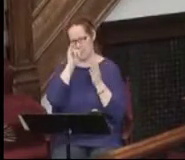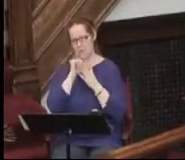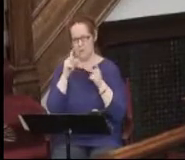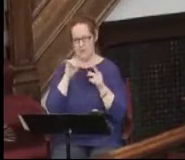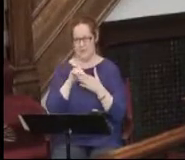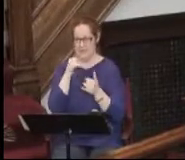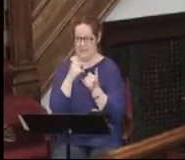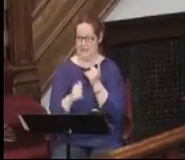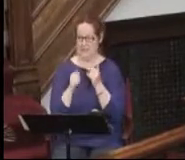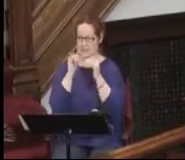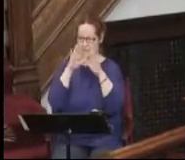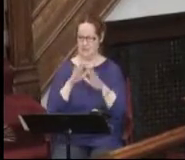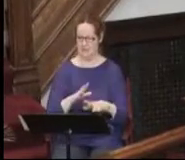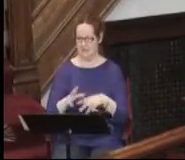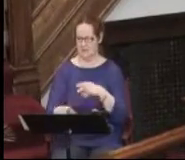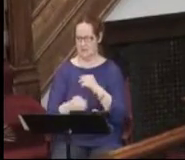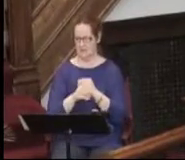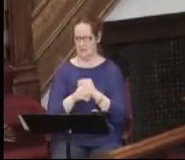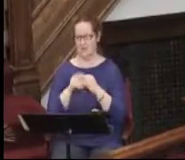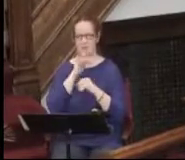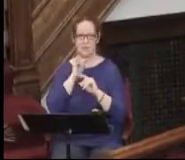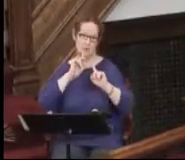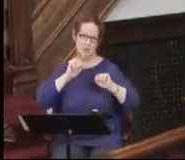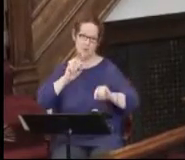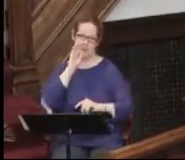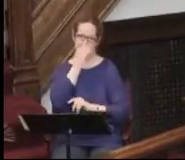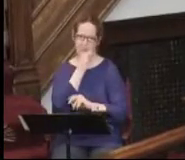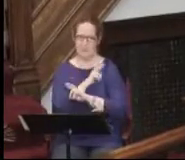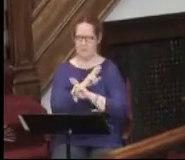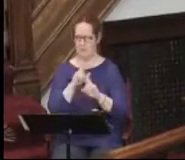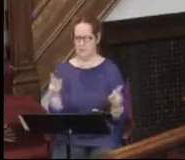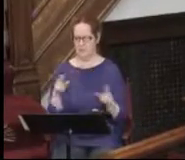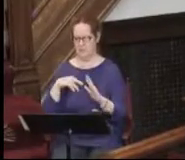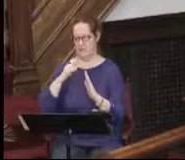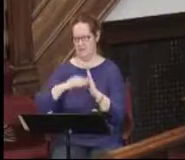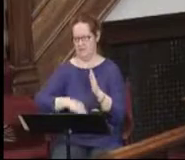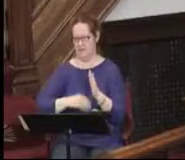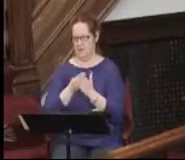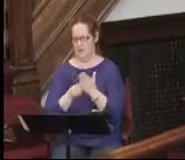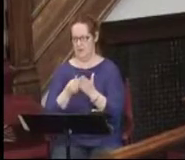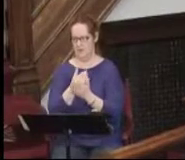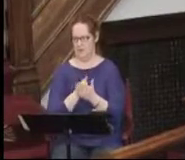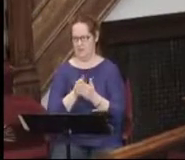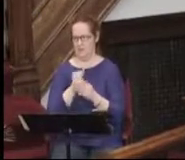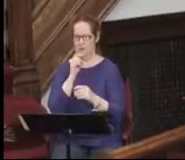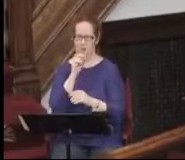last Sunday that you're able to do that so that we can order the flowers, complete that, put it in the offering plate,